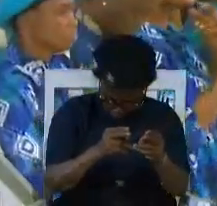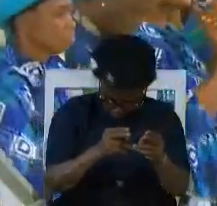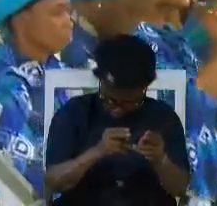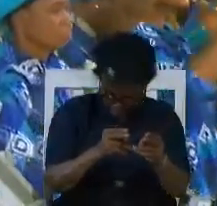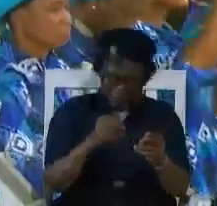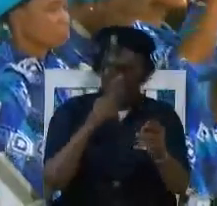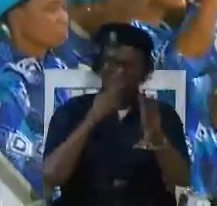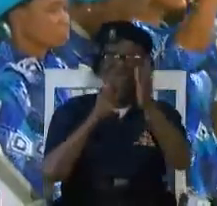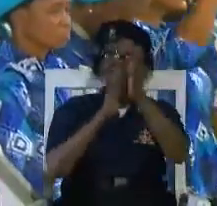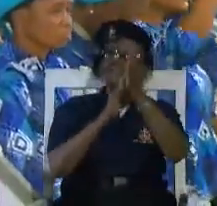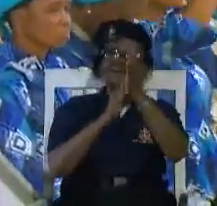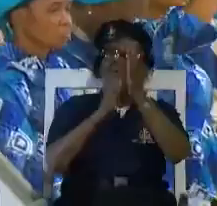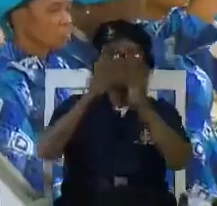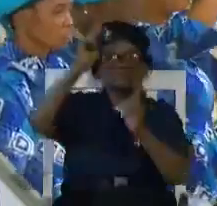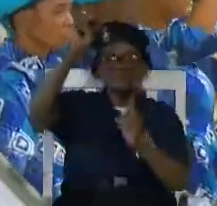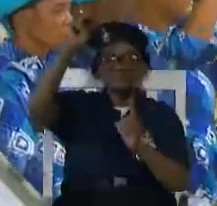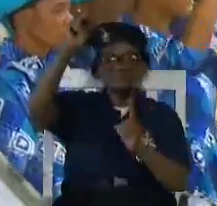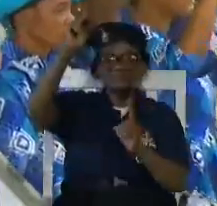Praise Him.